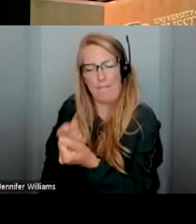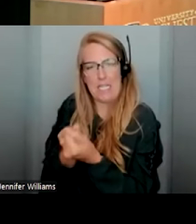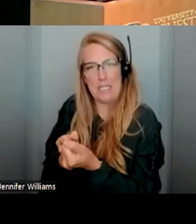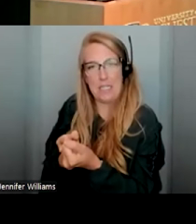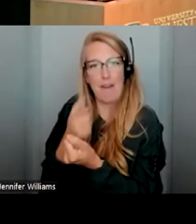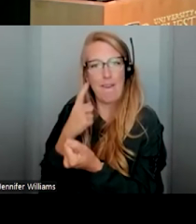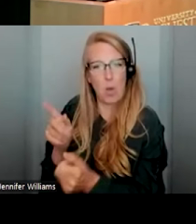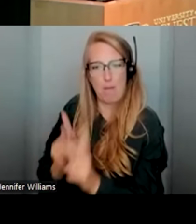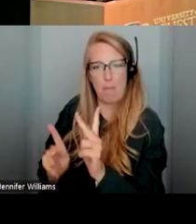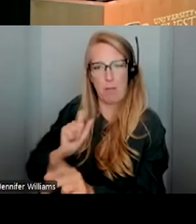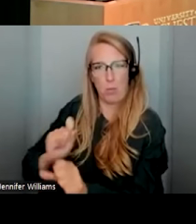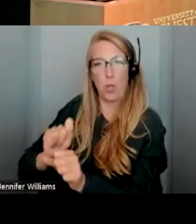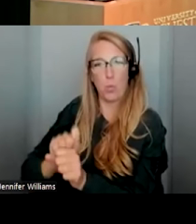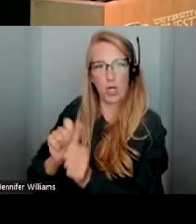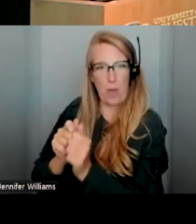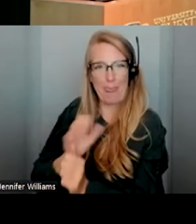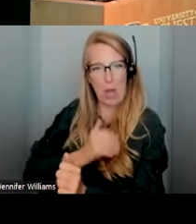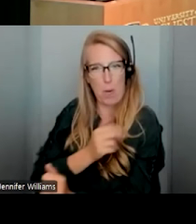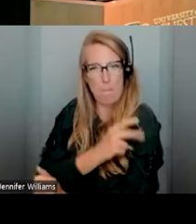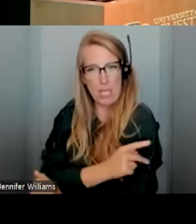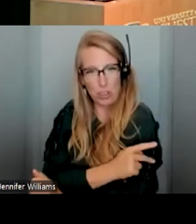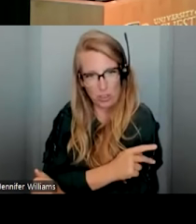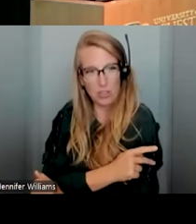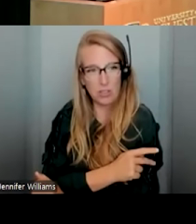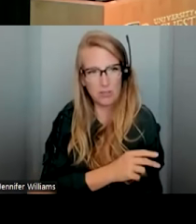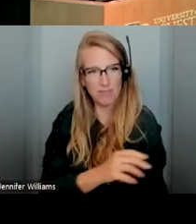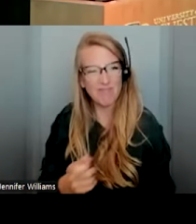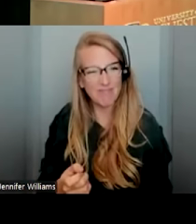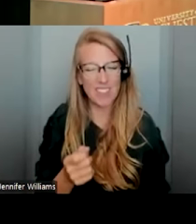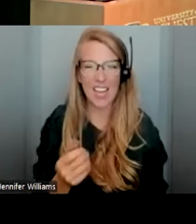are other things that we talked about. We are a department of like-minded people.